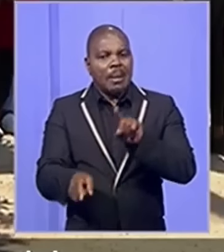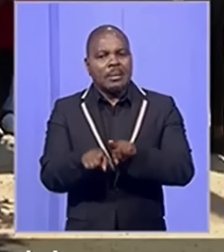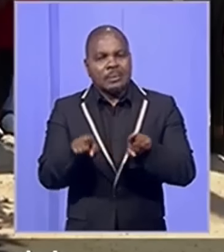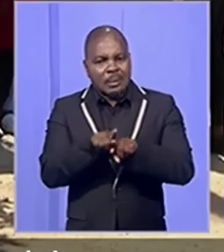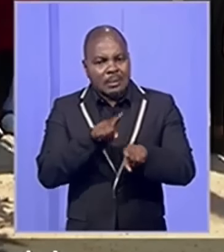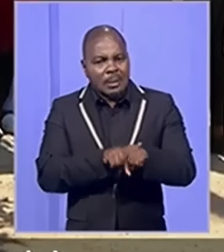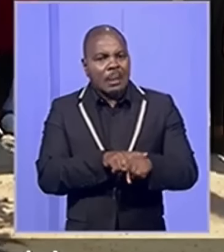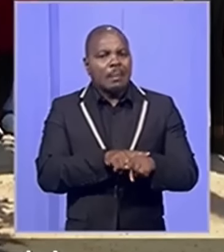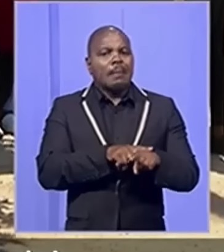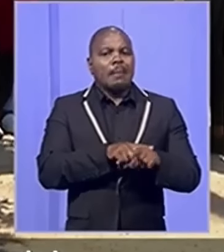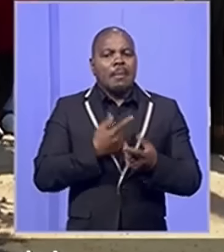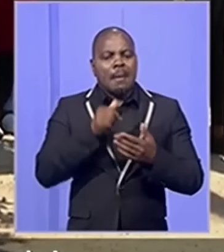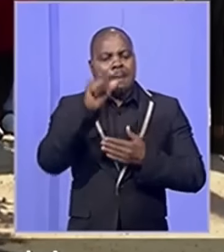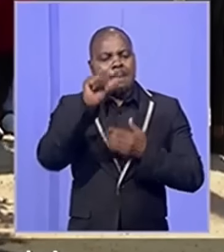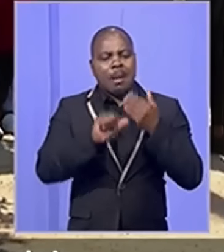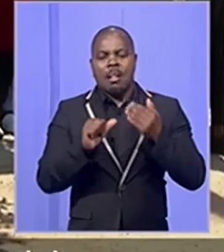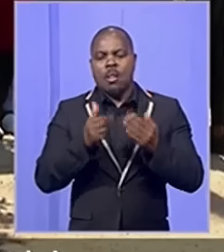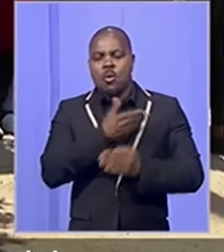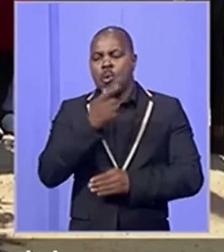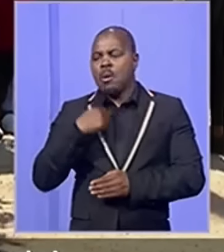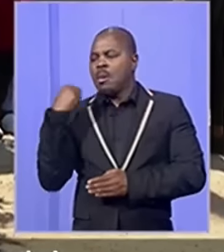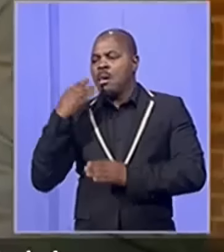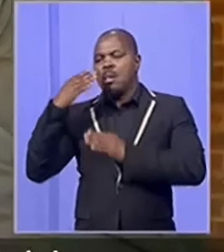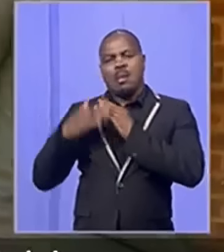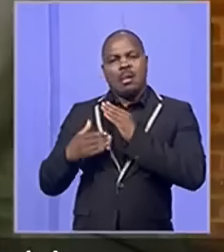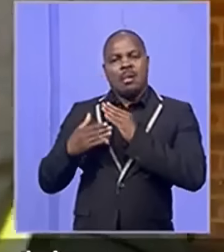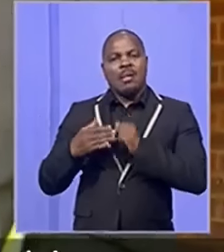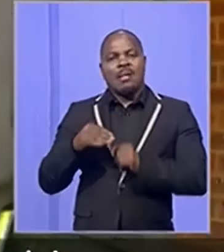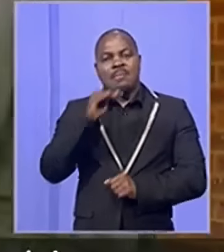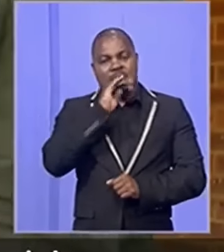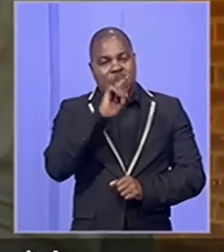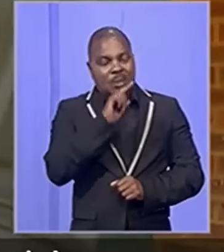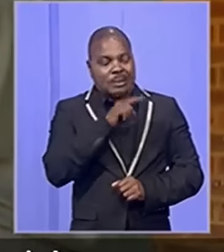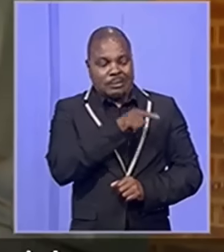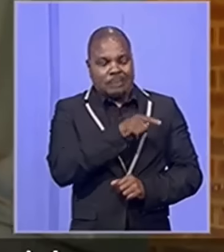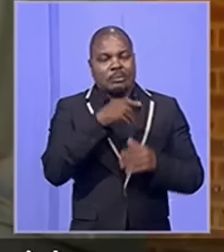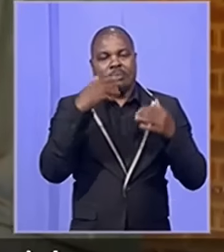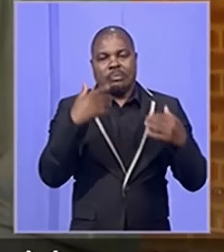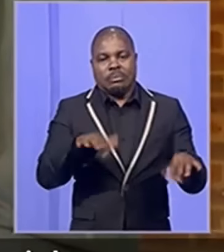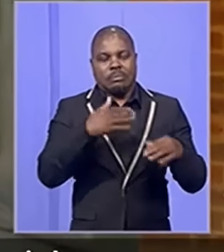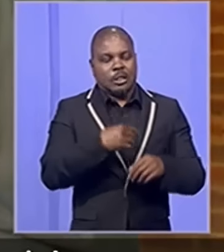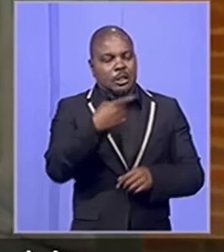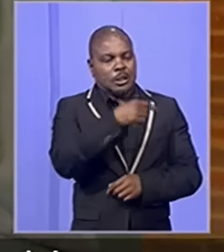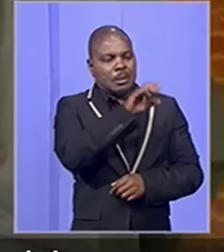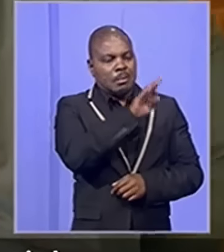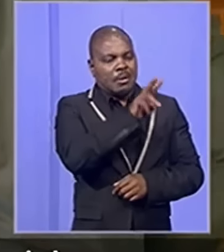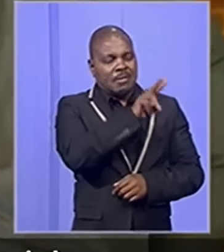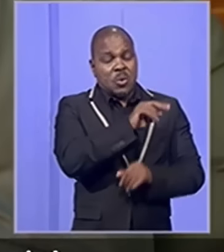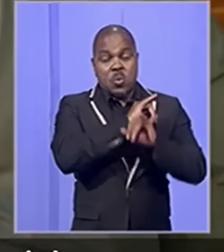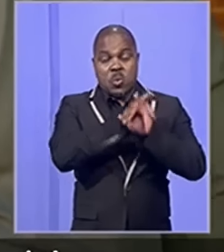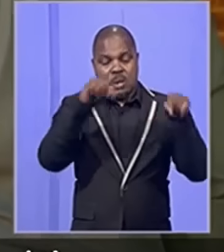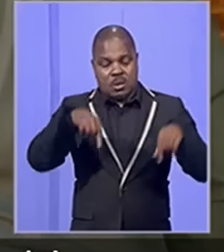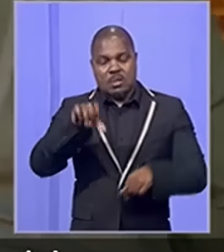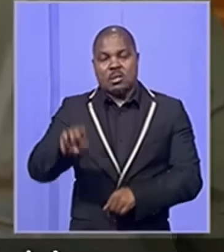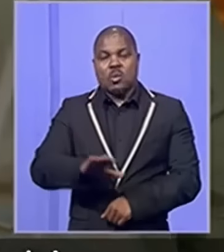neng e garela kgwedi ya basadi mme se ke sesupo sa bomasisi jwa tiriso dikgoka ya bommonageng.